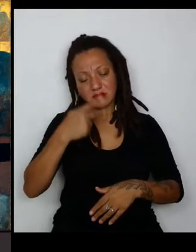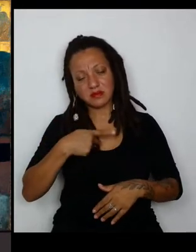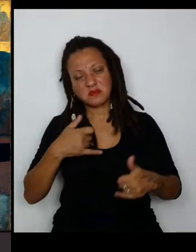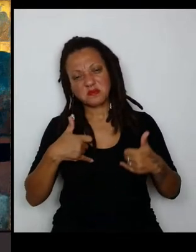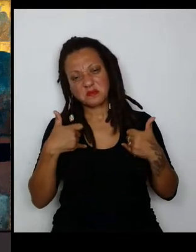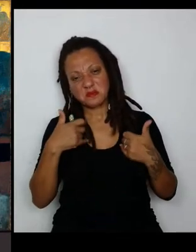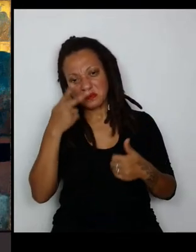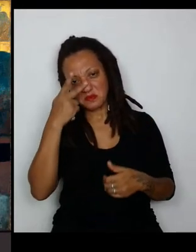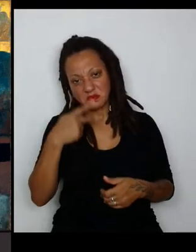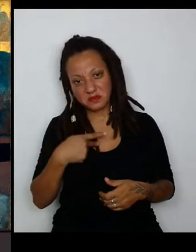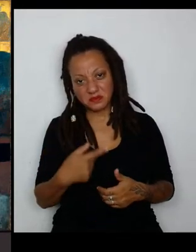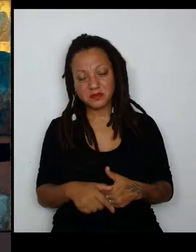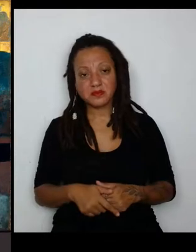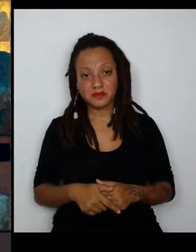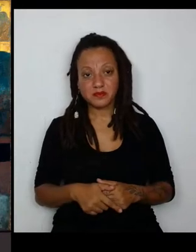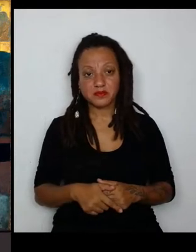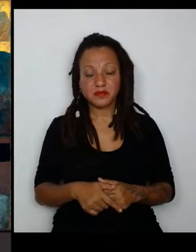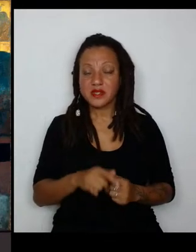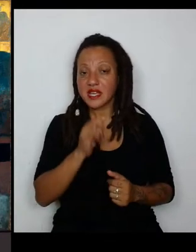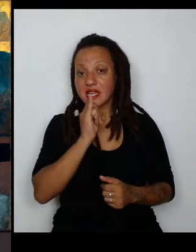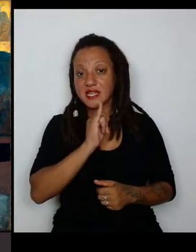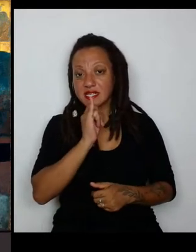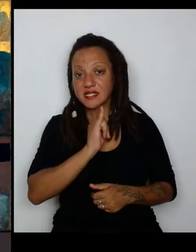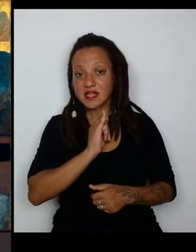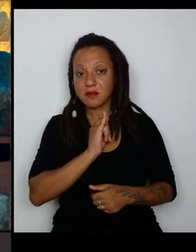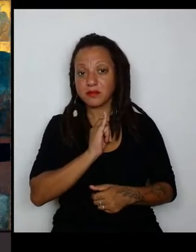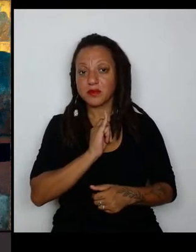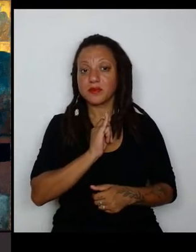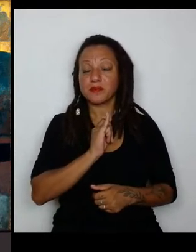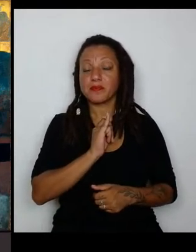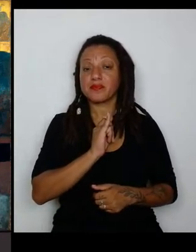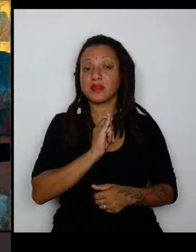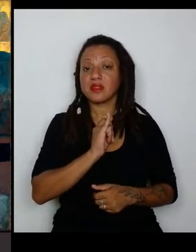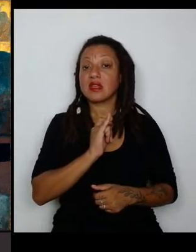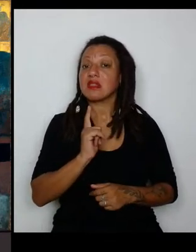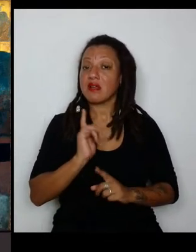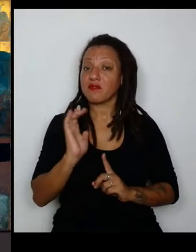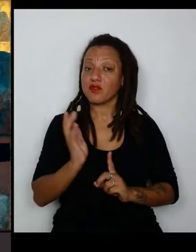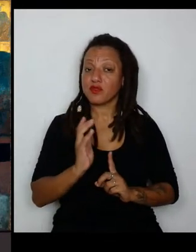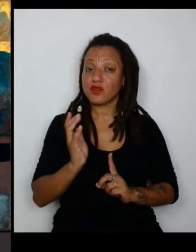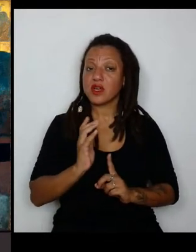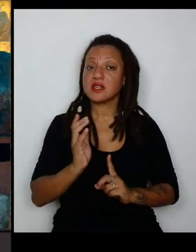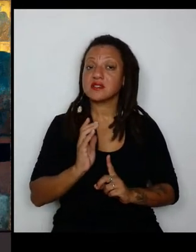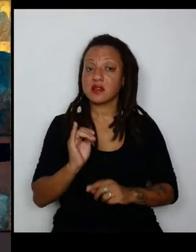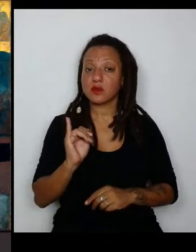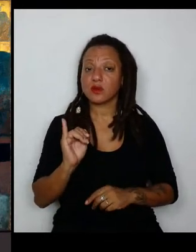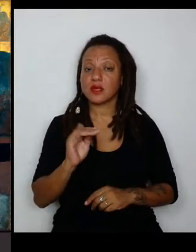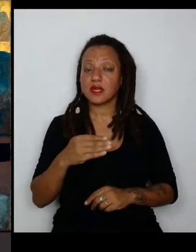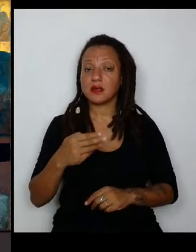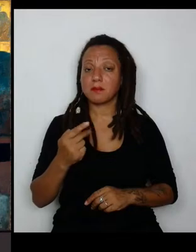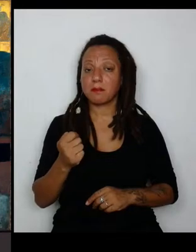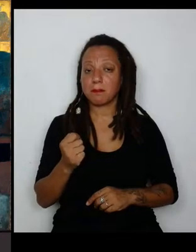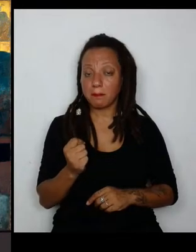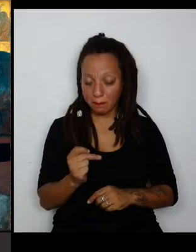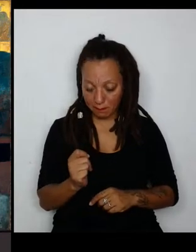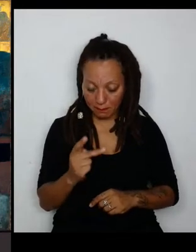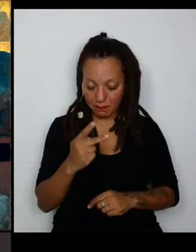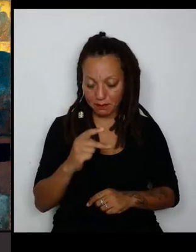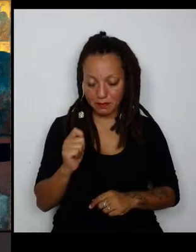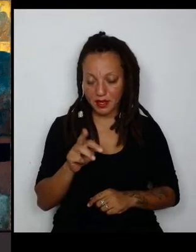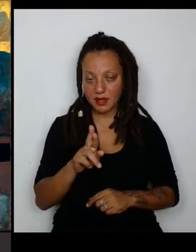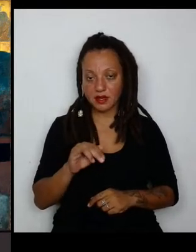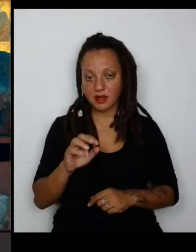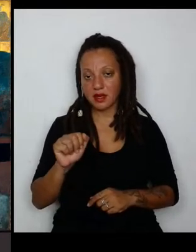had a greater understanding of colonialism and imperialism the art that resulted from all this exploration and self-examination